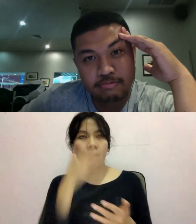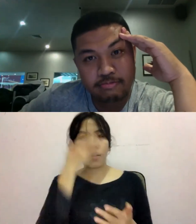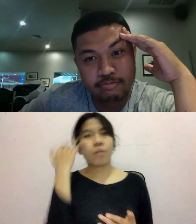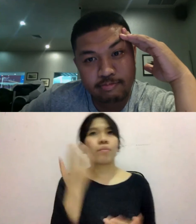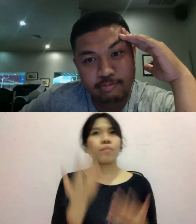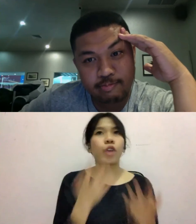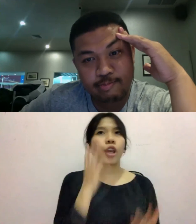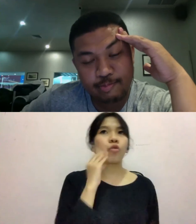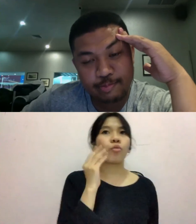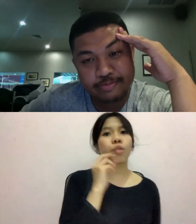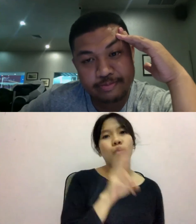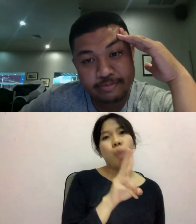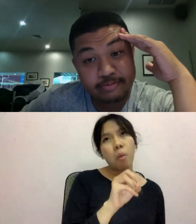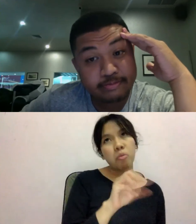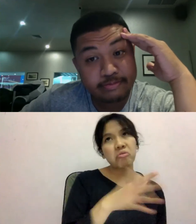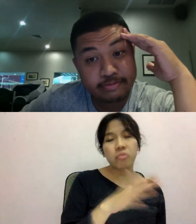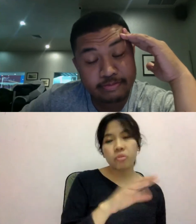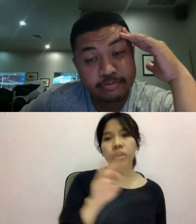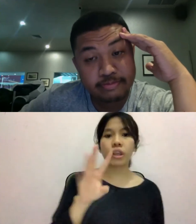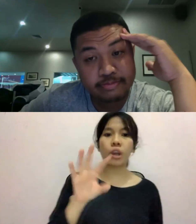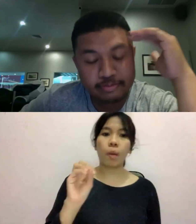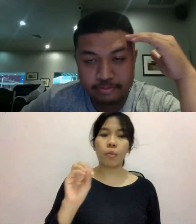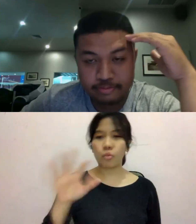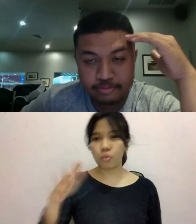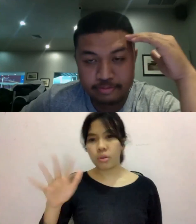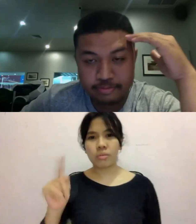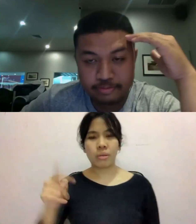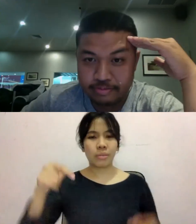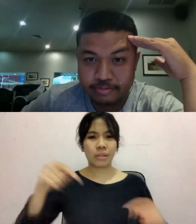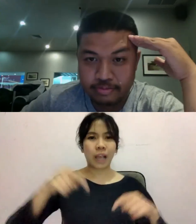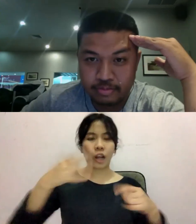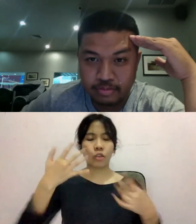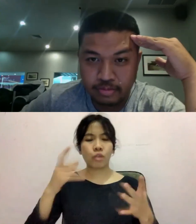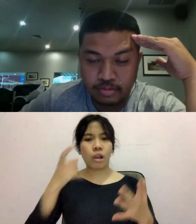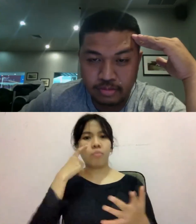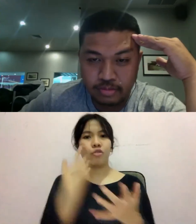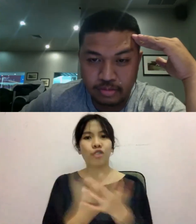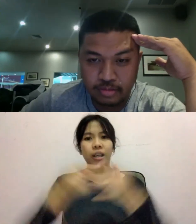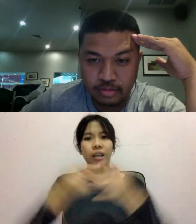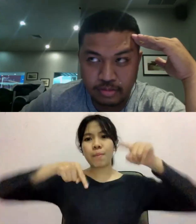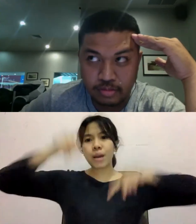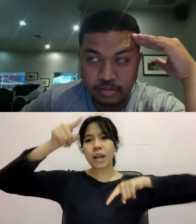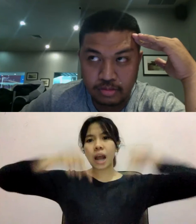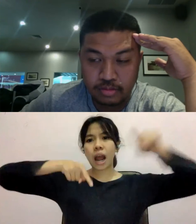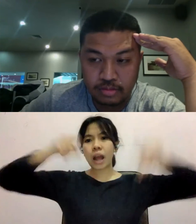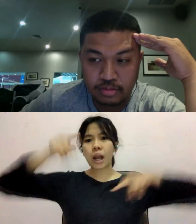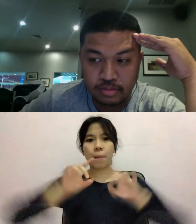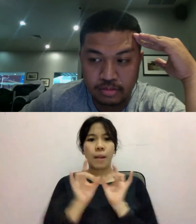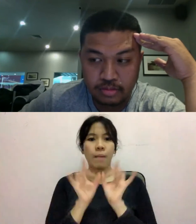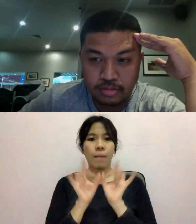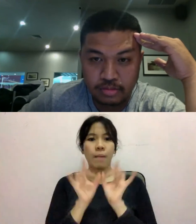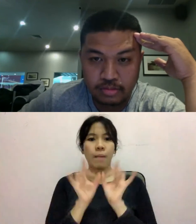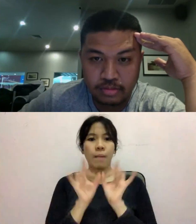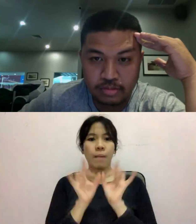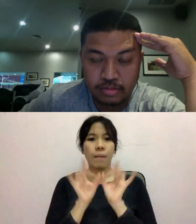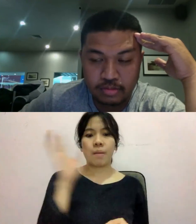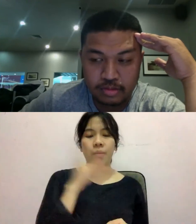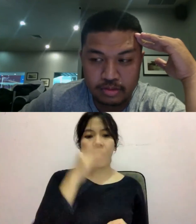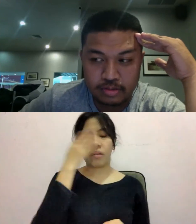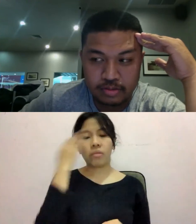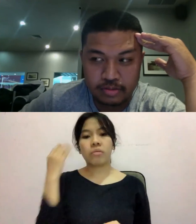they recognize more diversity, even in those who were in the leadership position in their 40s and also